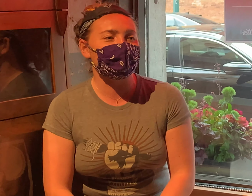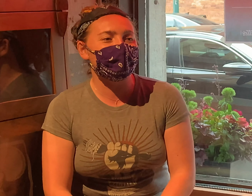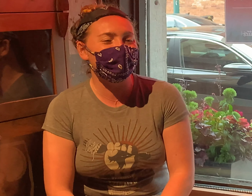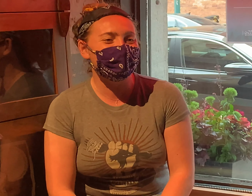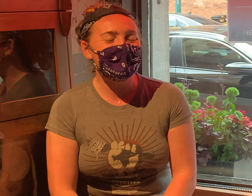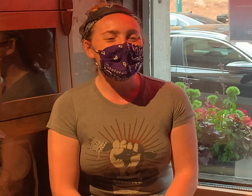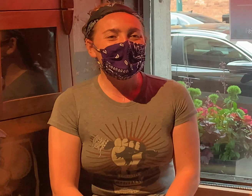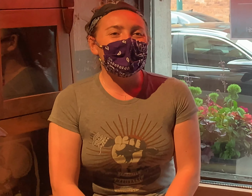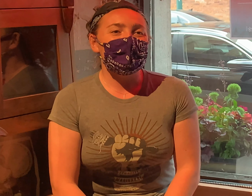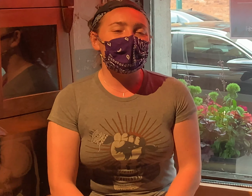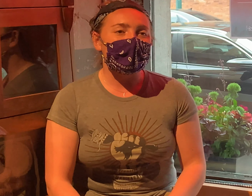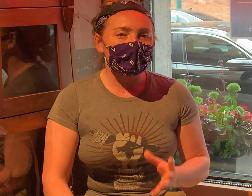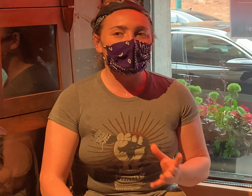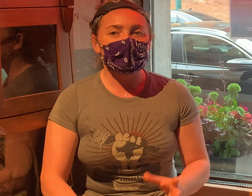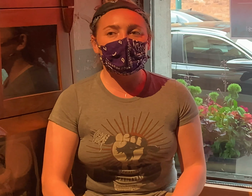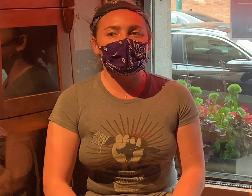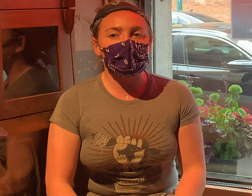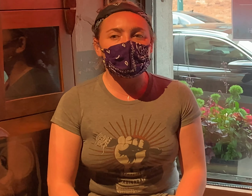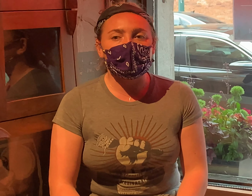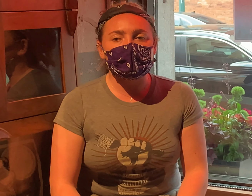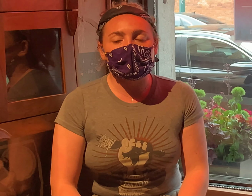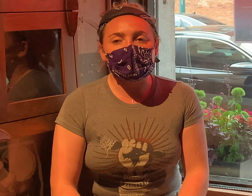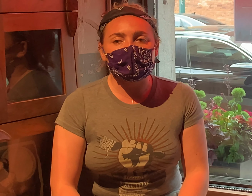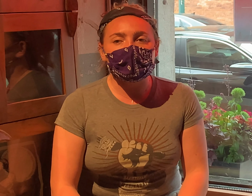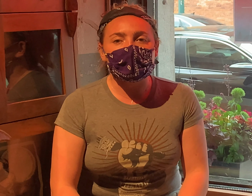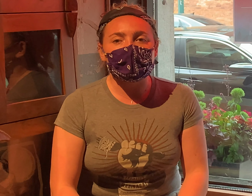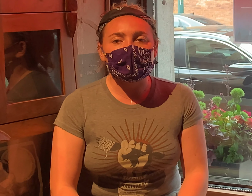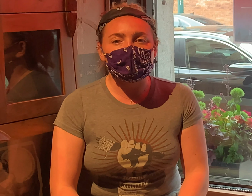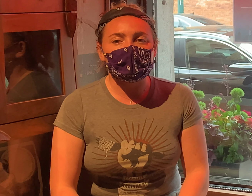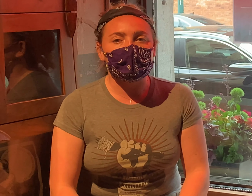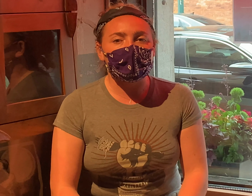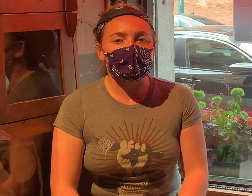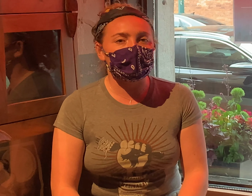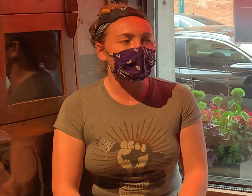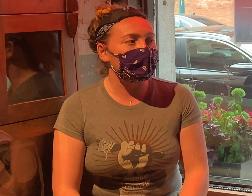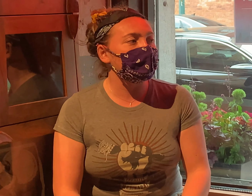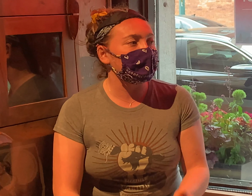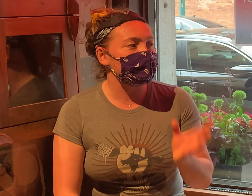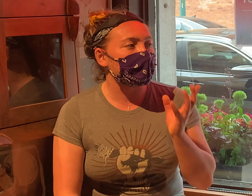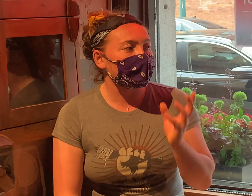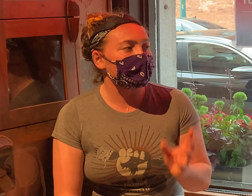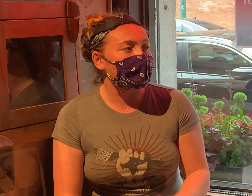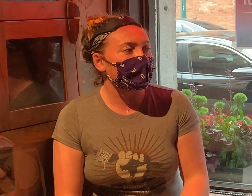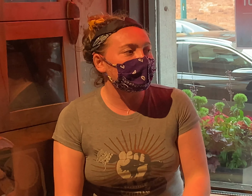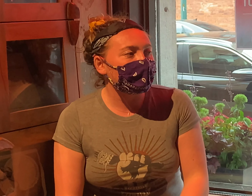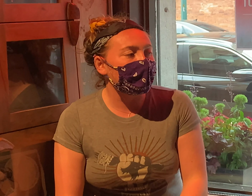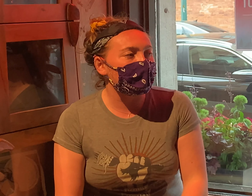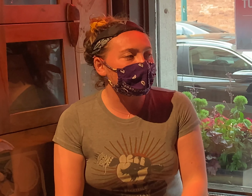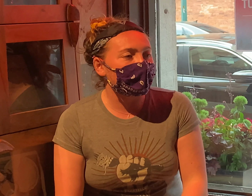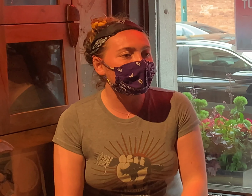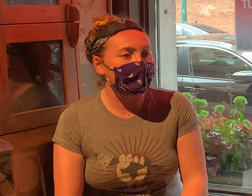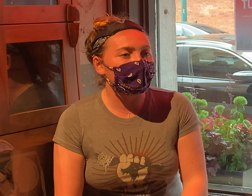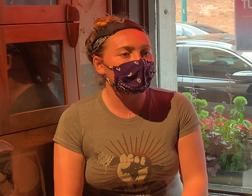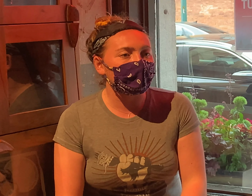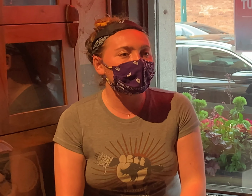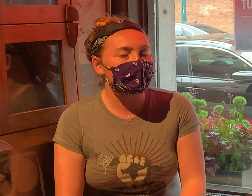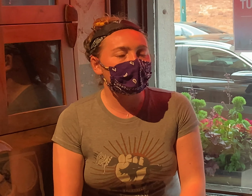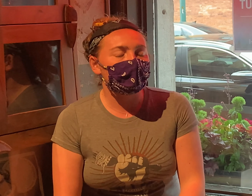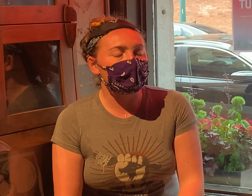table every night, but there's just so much into play that it's a little bit hard to feel fully excited about it without